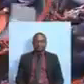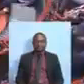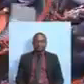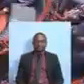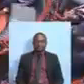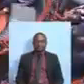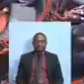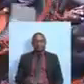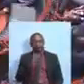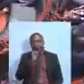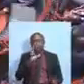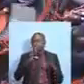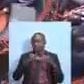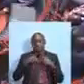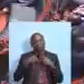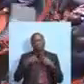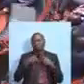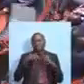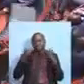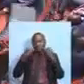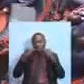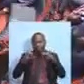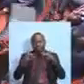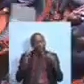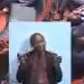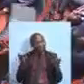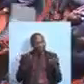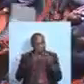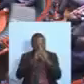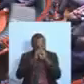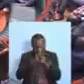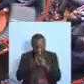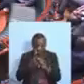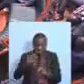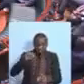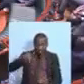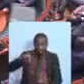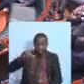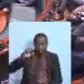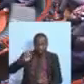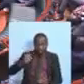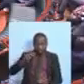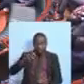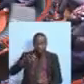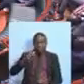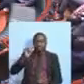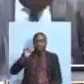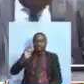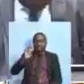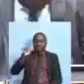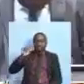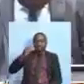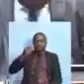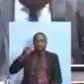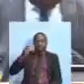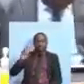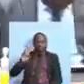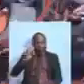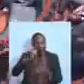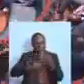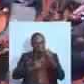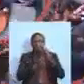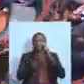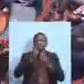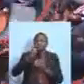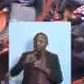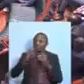We have not received that notice. The Honorable Member for Shuangandu wants to raise a point of order. What's the point of order? Thank